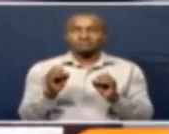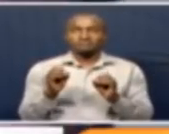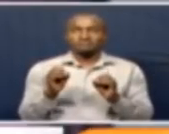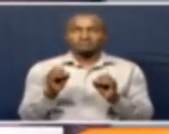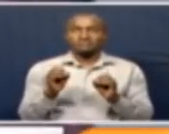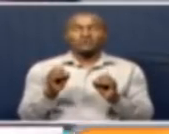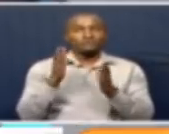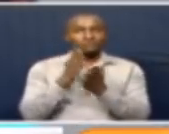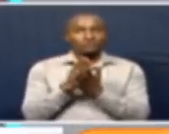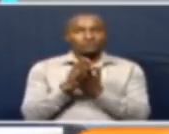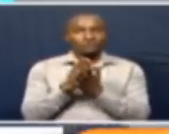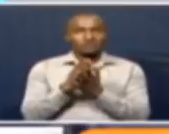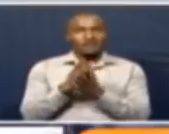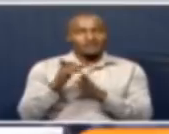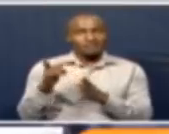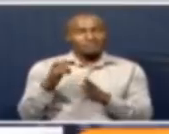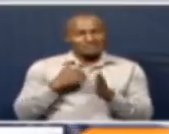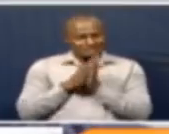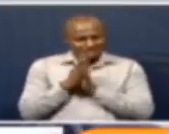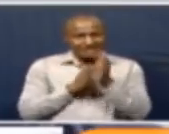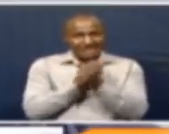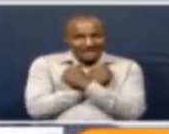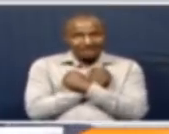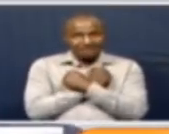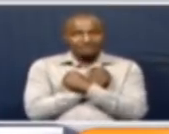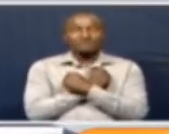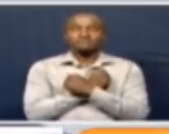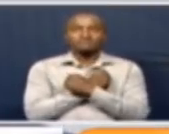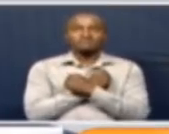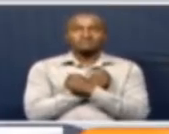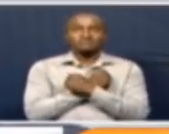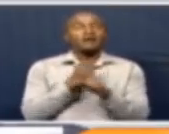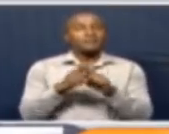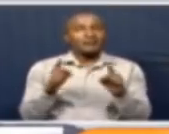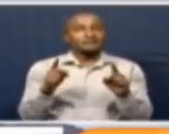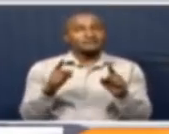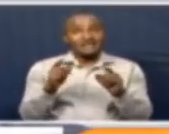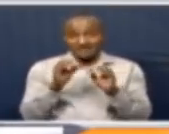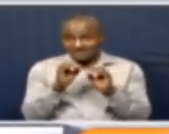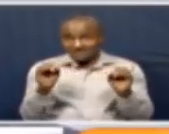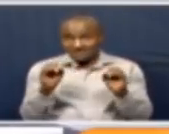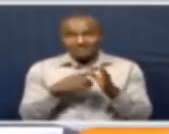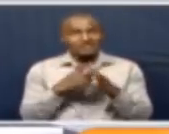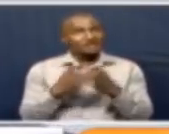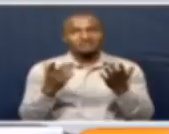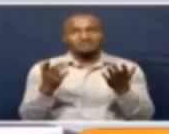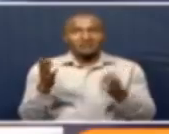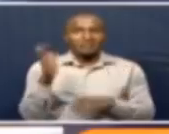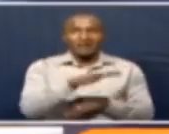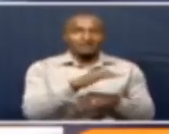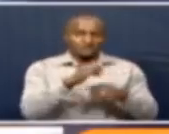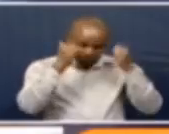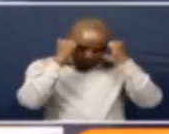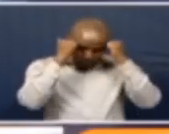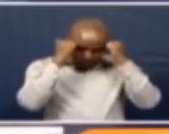it has been like, it is a passion. So I do it because I love it. Yeah, otherwise then I would just like gone back to school and go